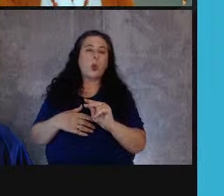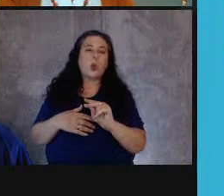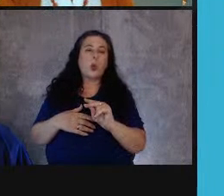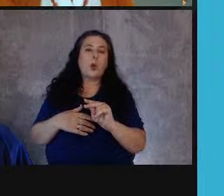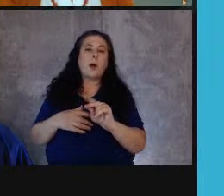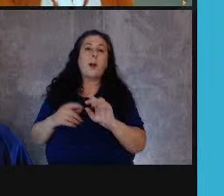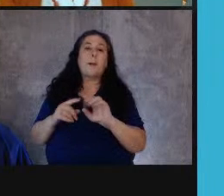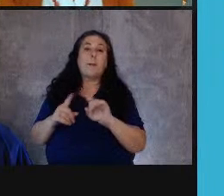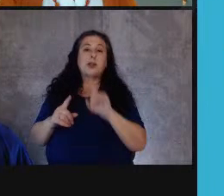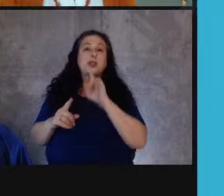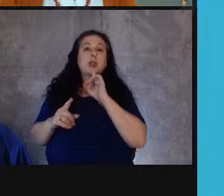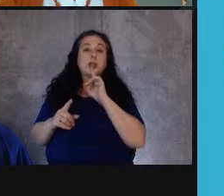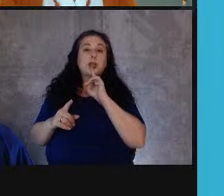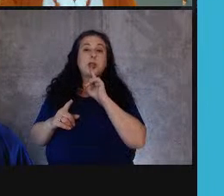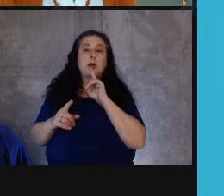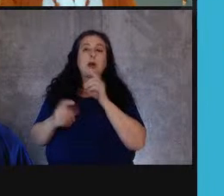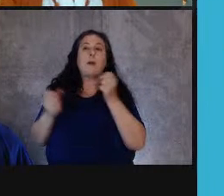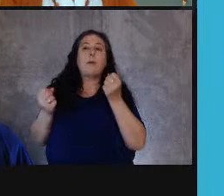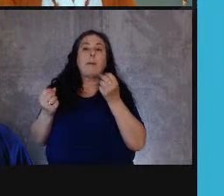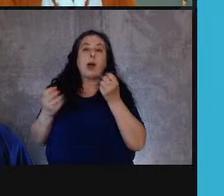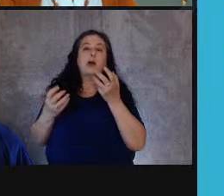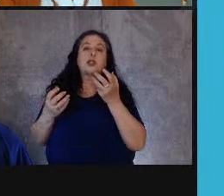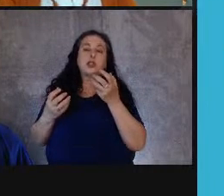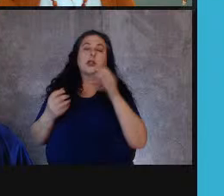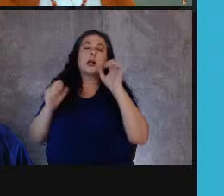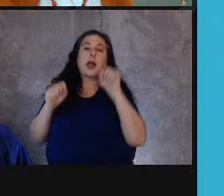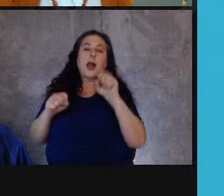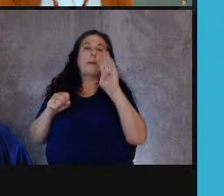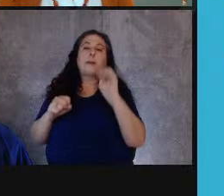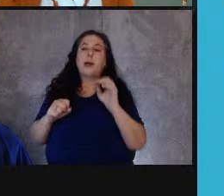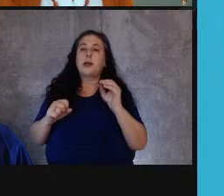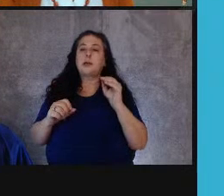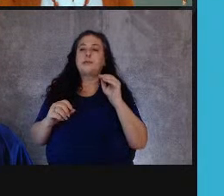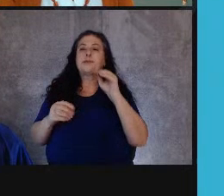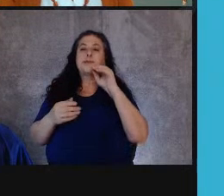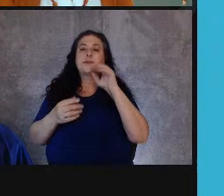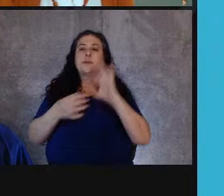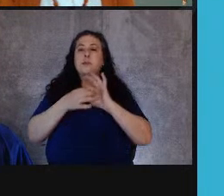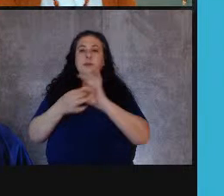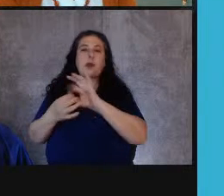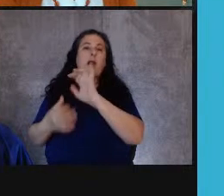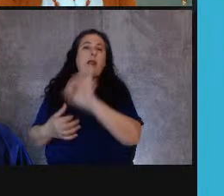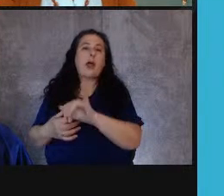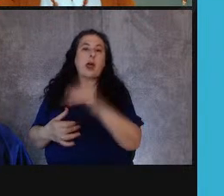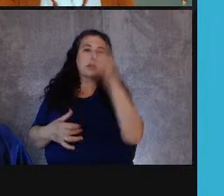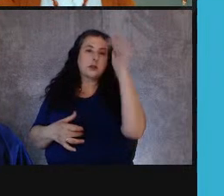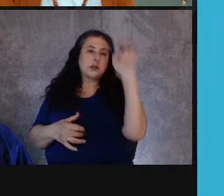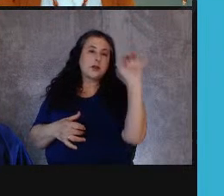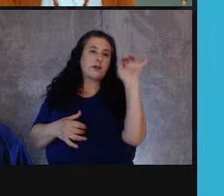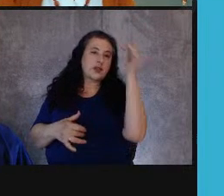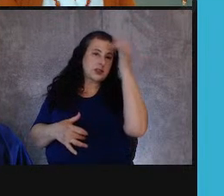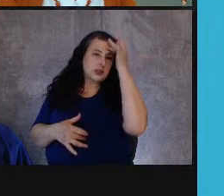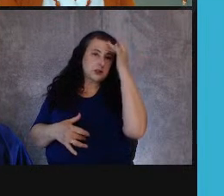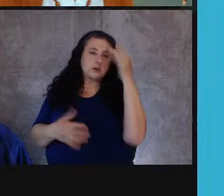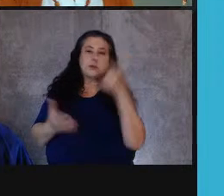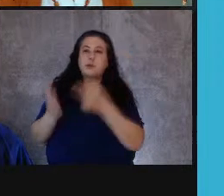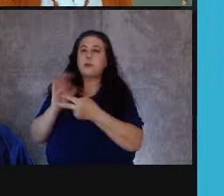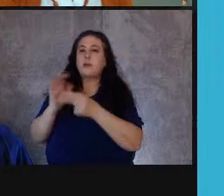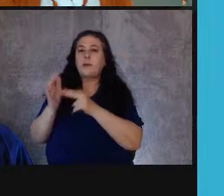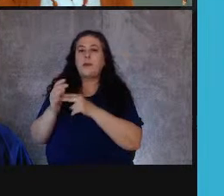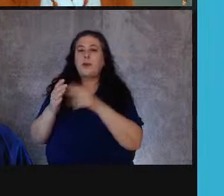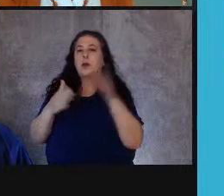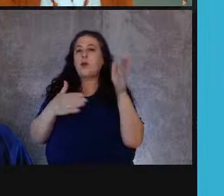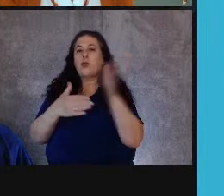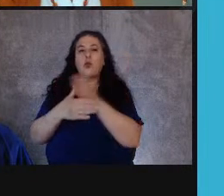but certainly a great deal of it can be. And when we're talking about infectious diseases, of course, we're talking about a